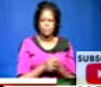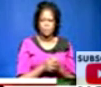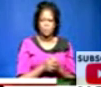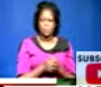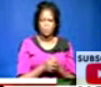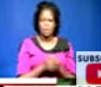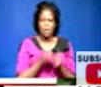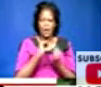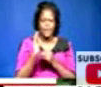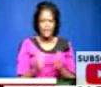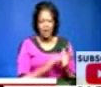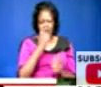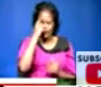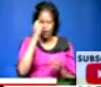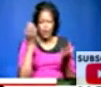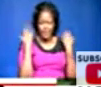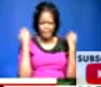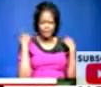maandalizi ya practical,